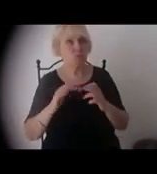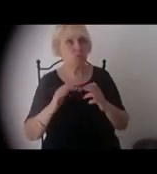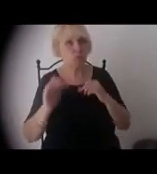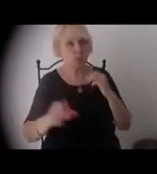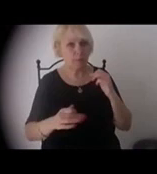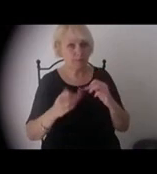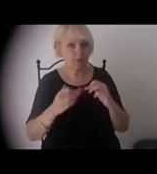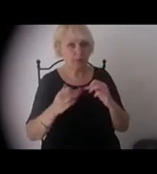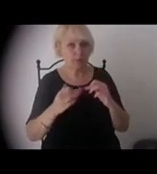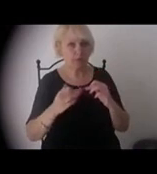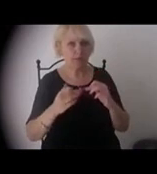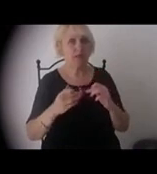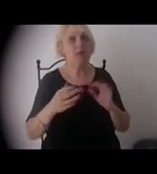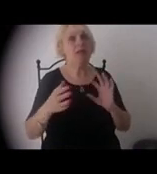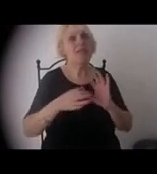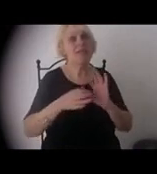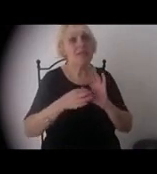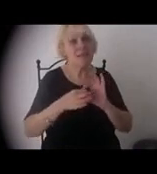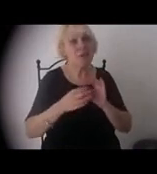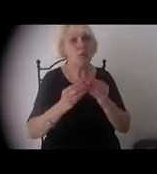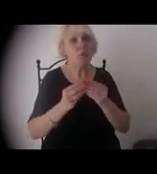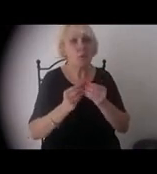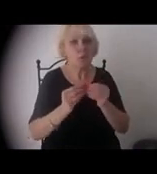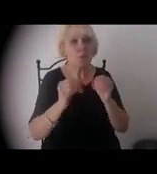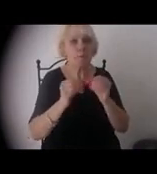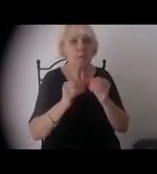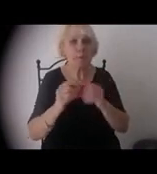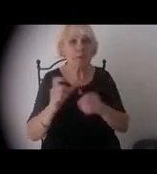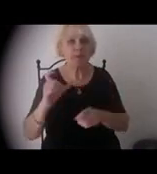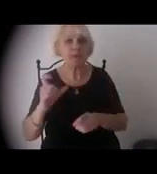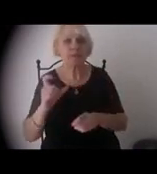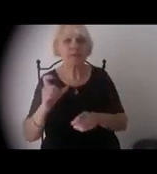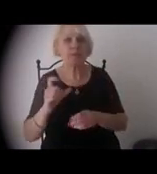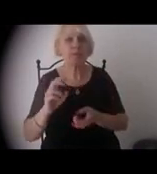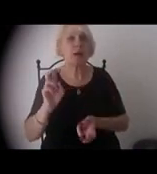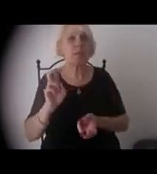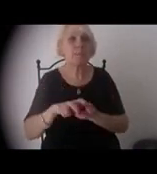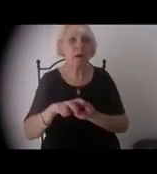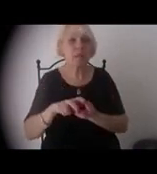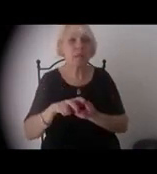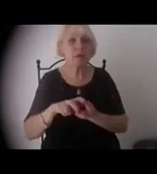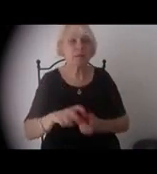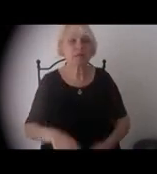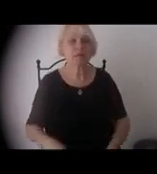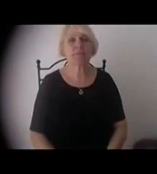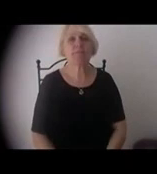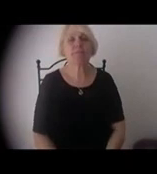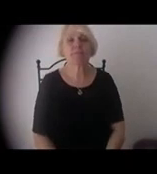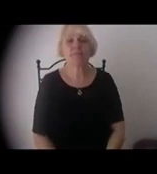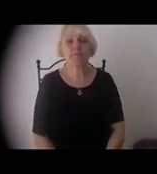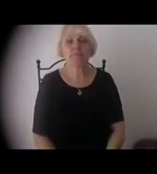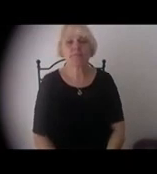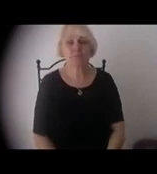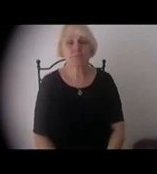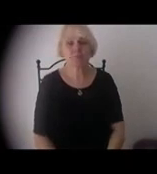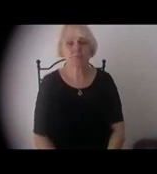BBC Bite-Sized to produce some really good resources as well. So that would be great, actually, because we've already got some on the chat. We've got